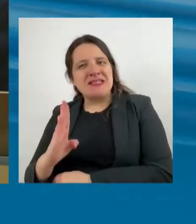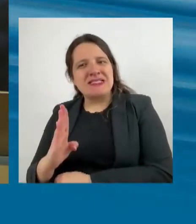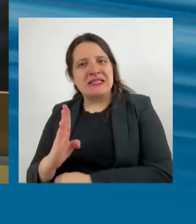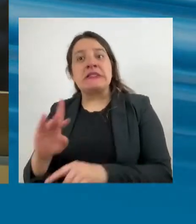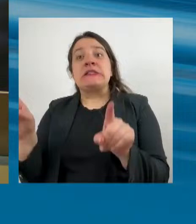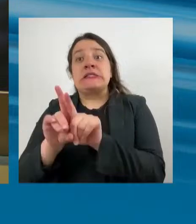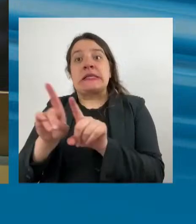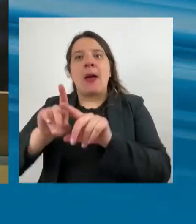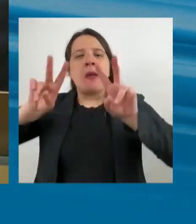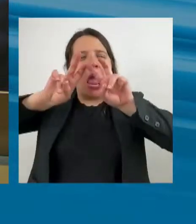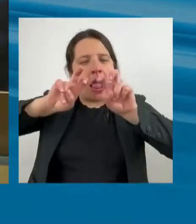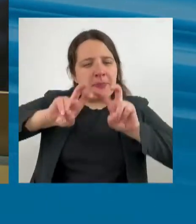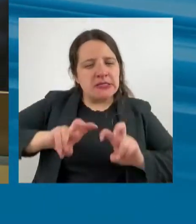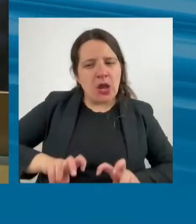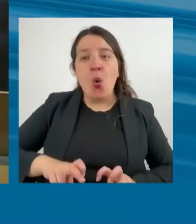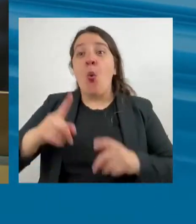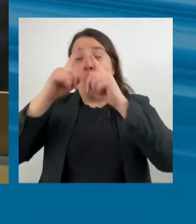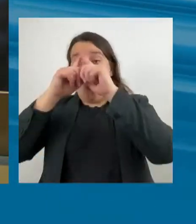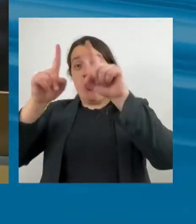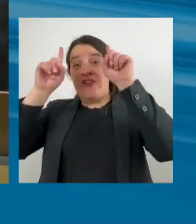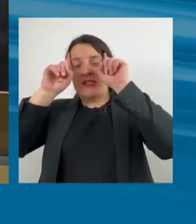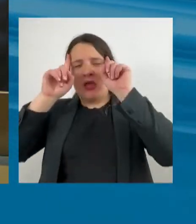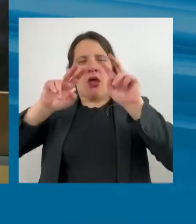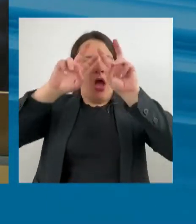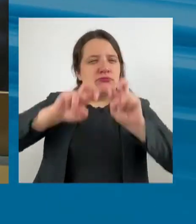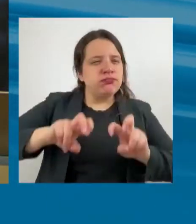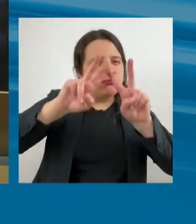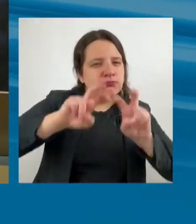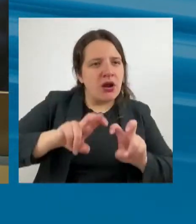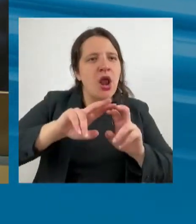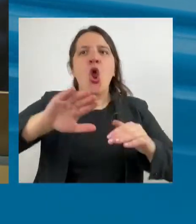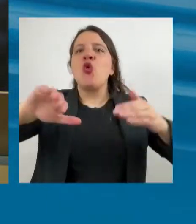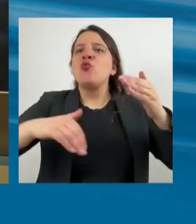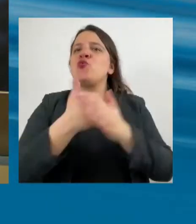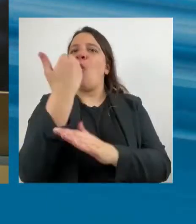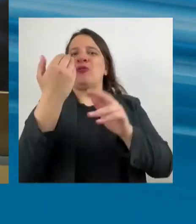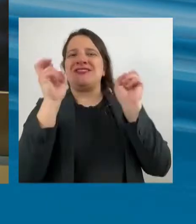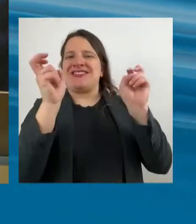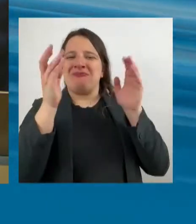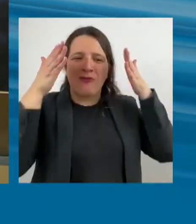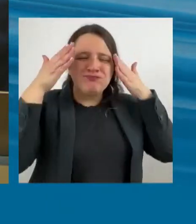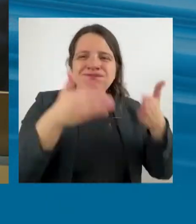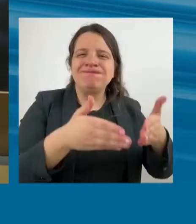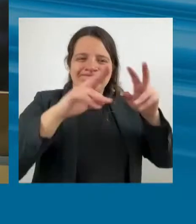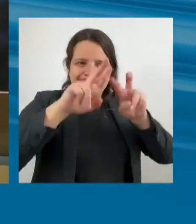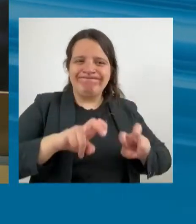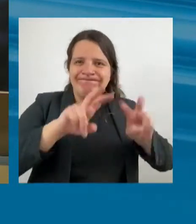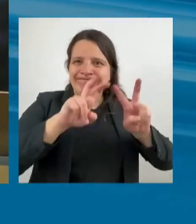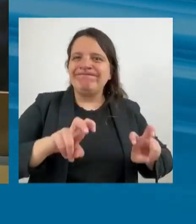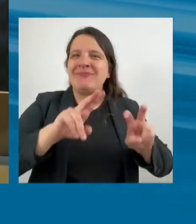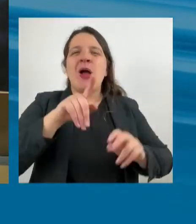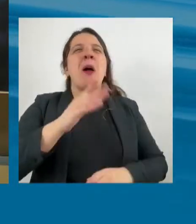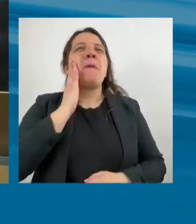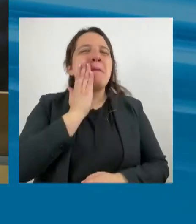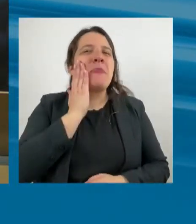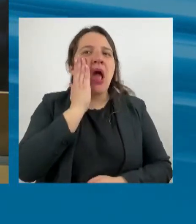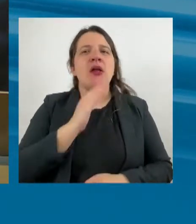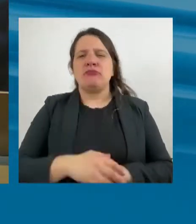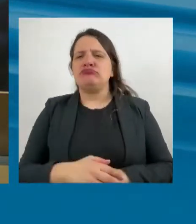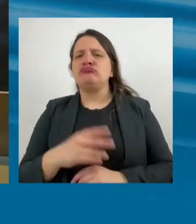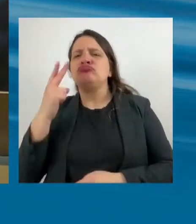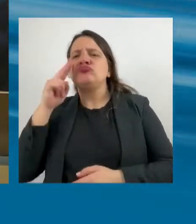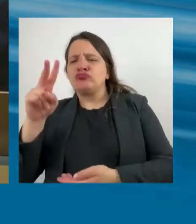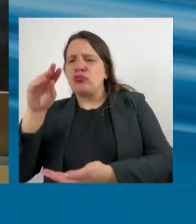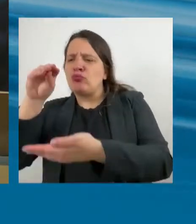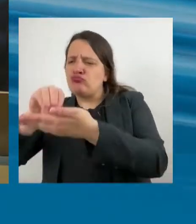even in the research agenda of the Brazilian public universities that began to put more focus